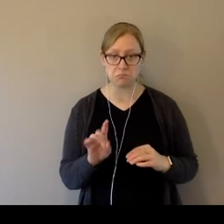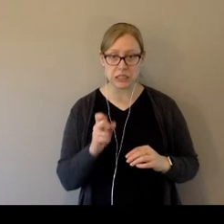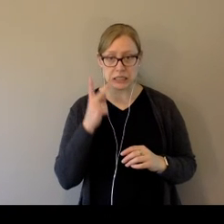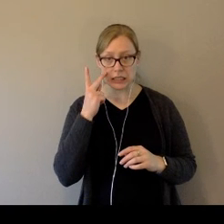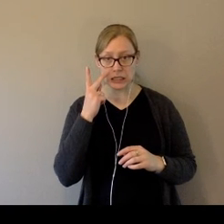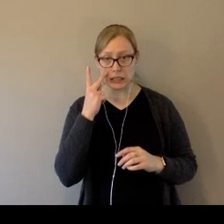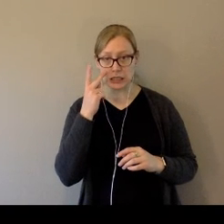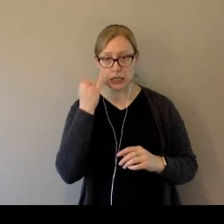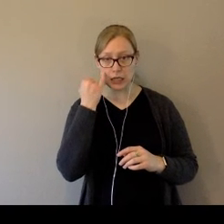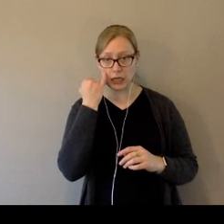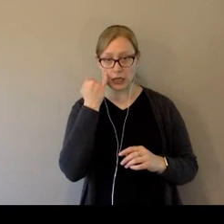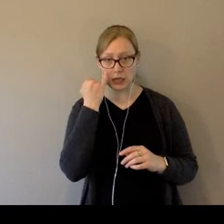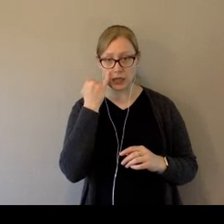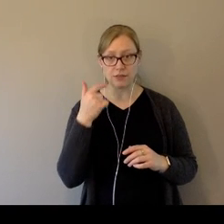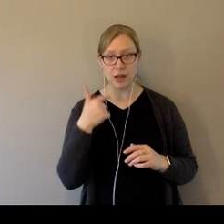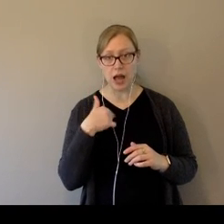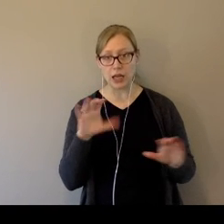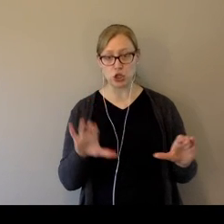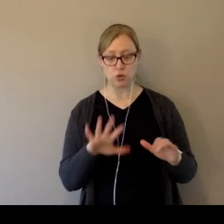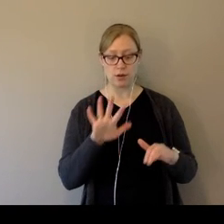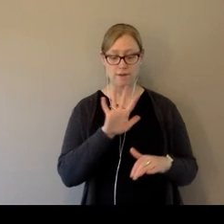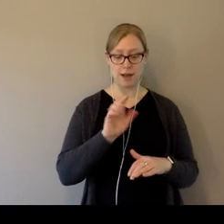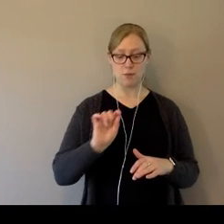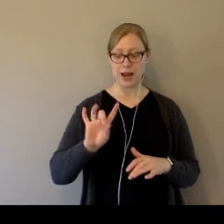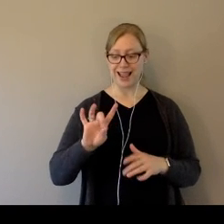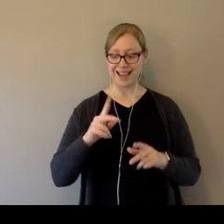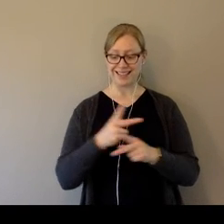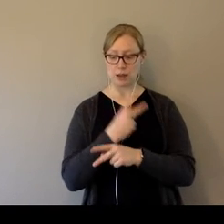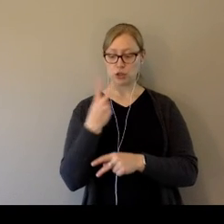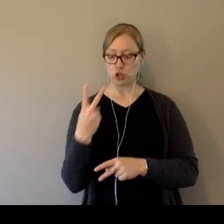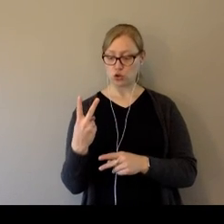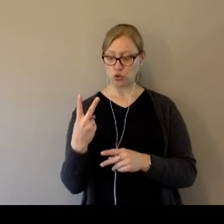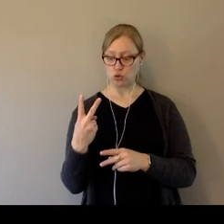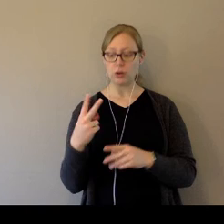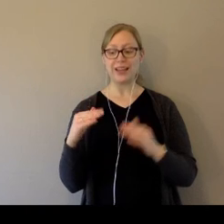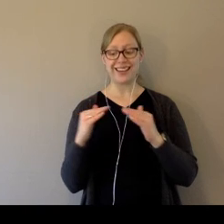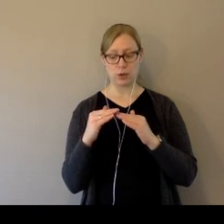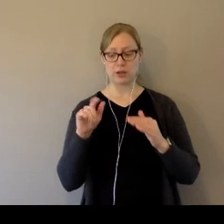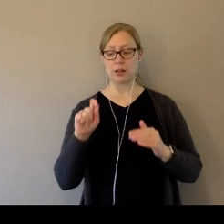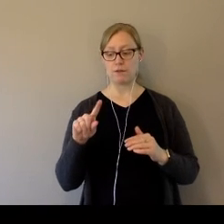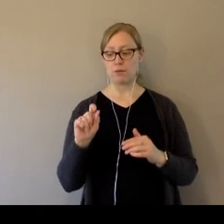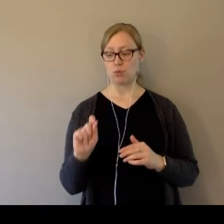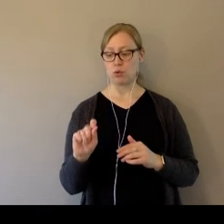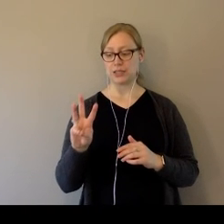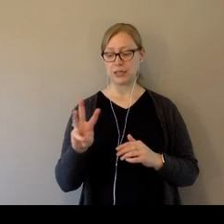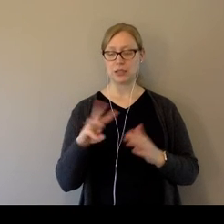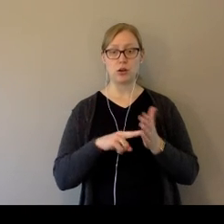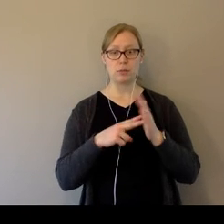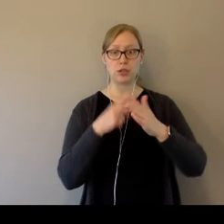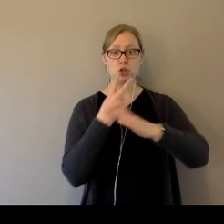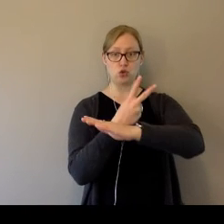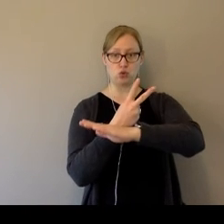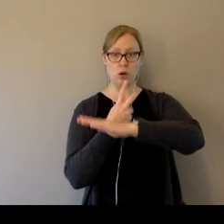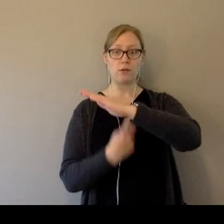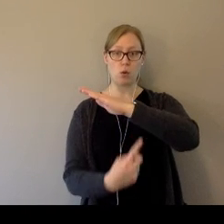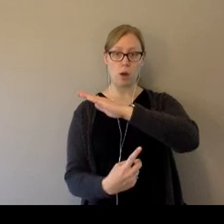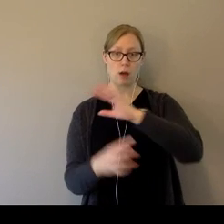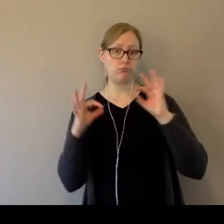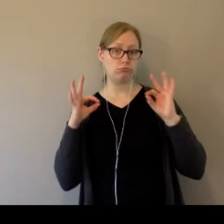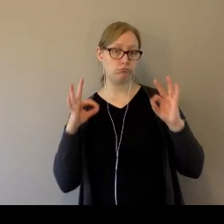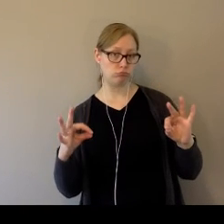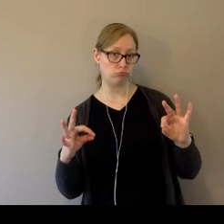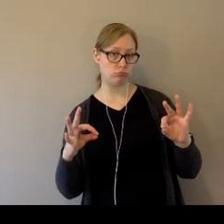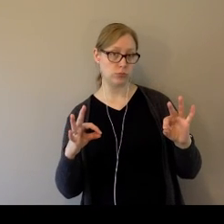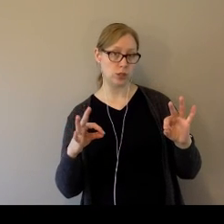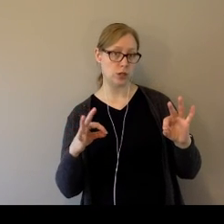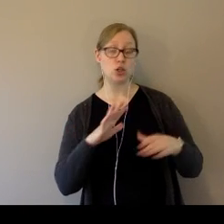double 5.8, I get 11.6. So that's also 2 over 1. And so there we've shown it. The corresponding